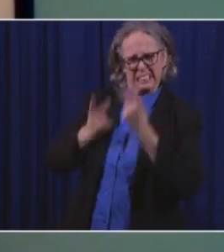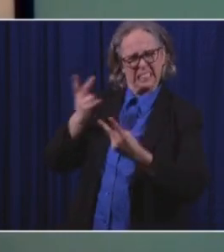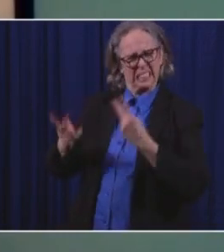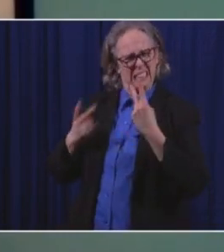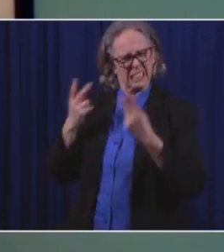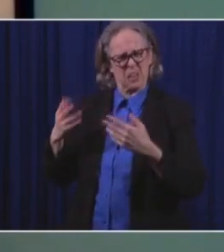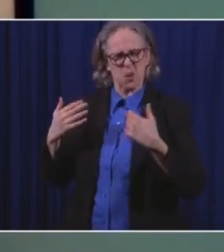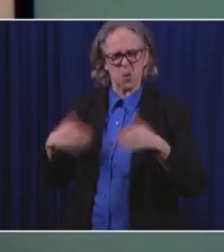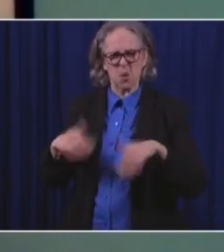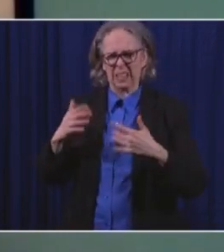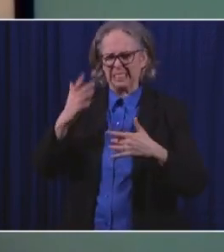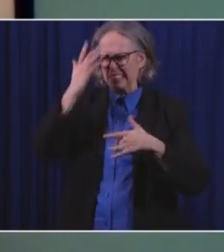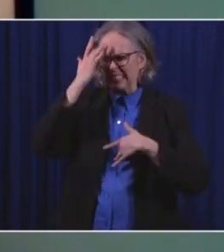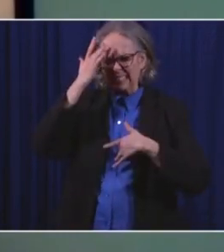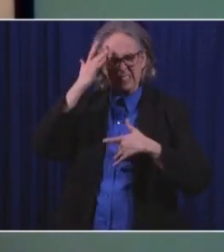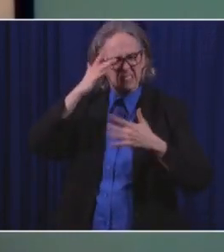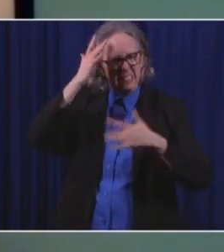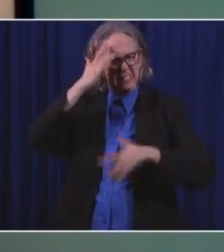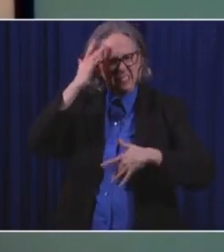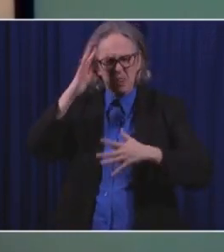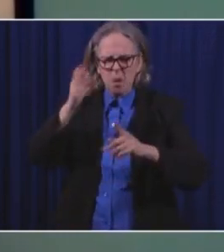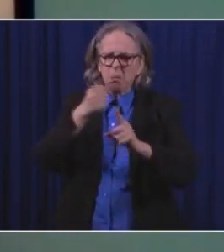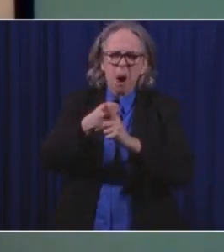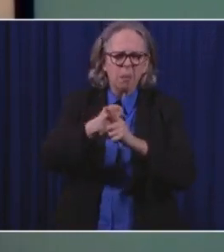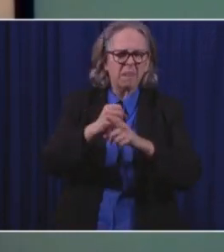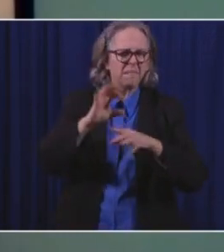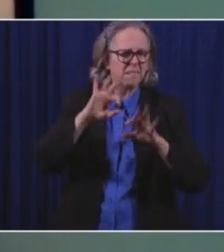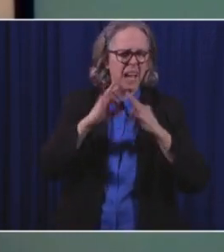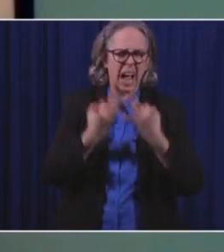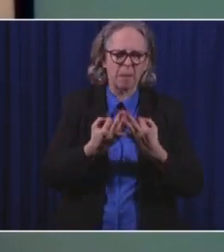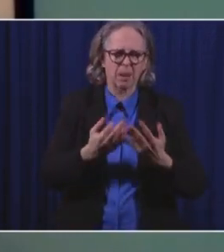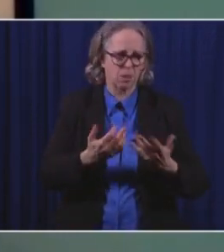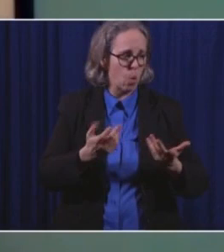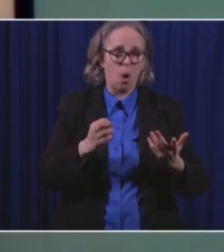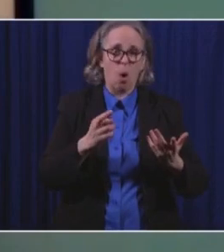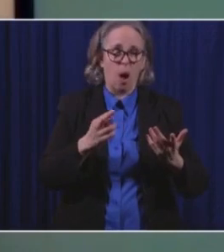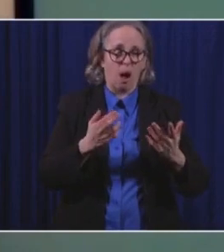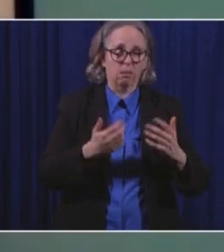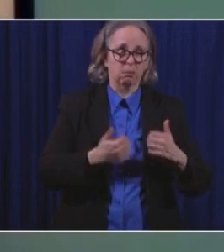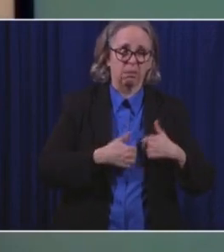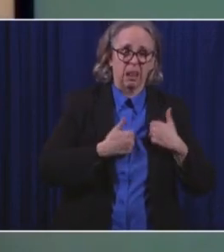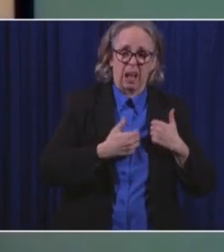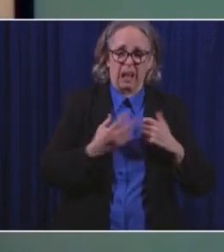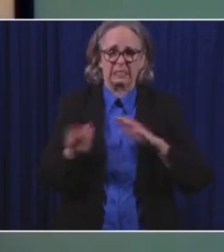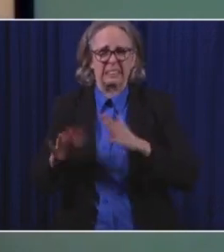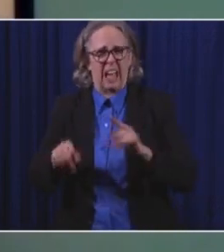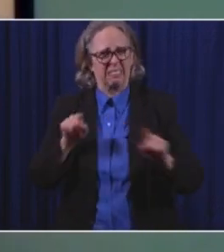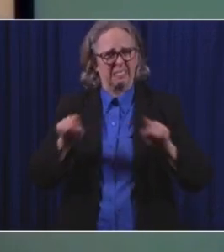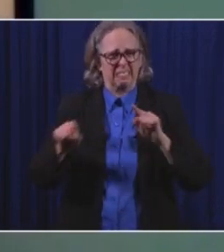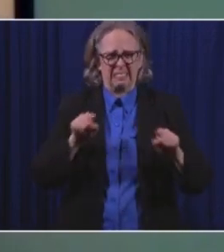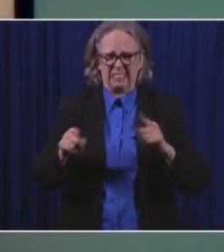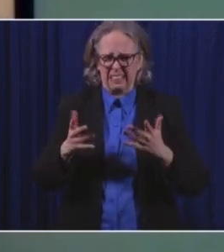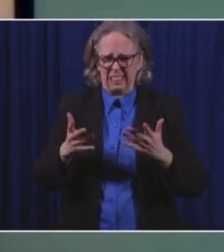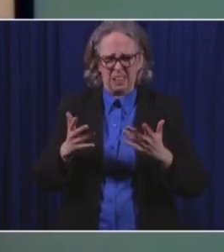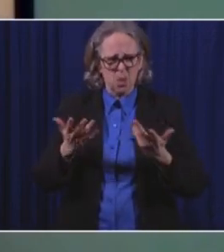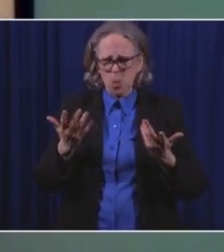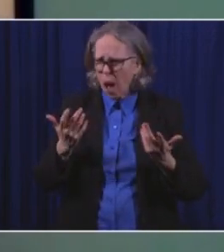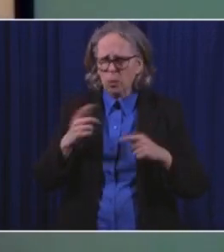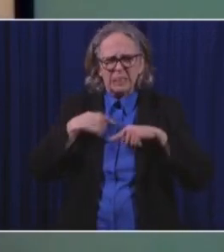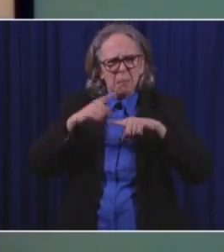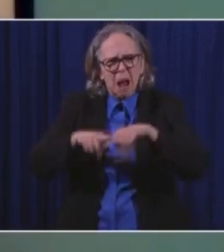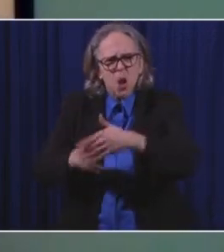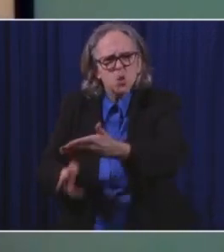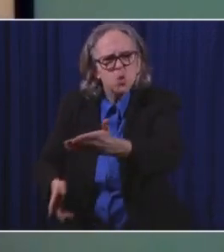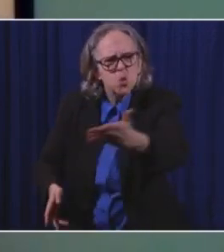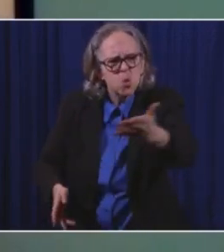death. Each and every single one of us, all of you, have a role to play in saving lives. The lives of our family, our friends, our teachers, our